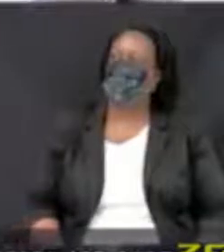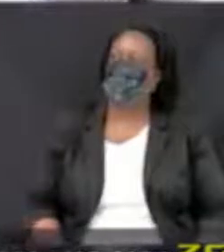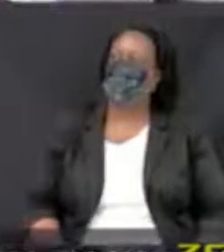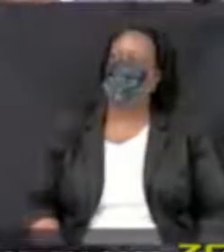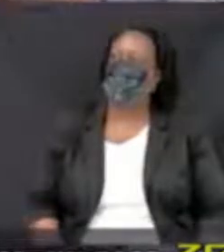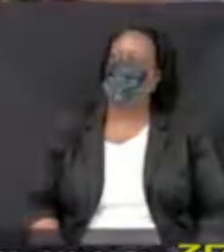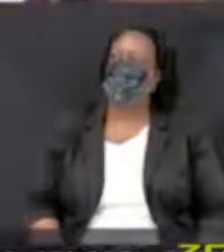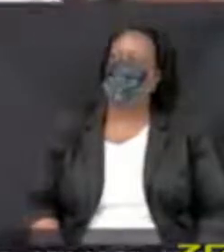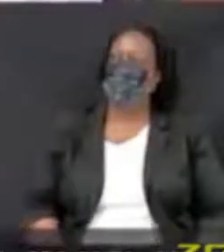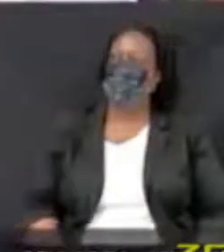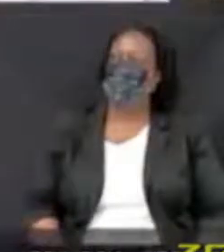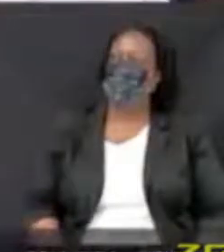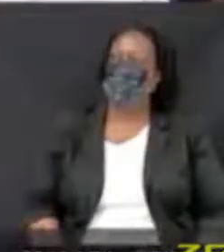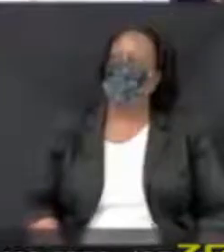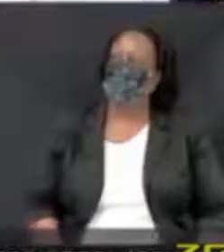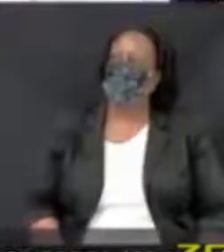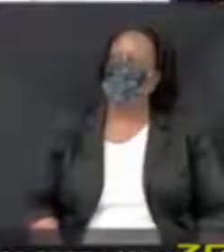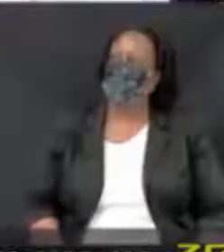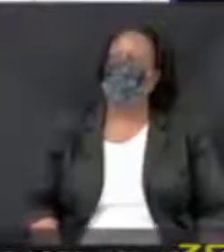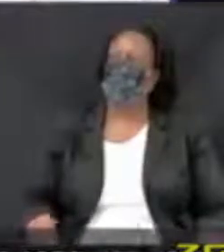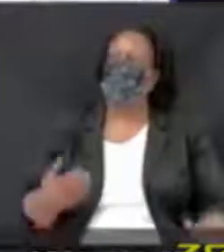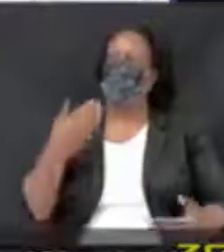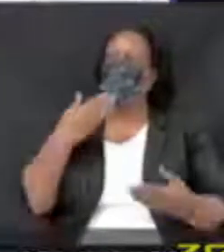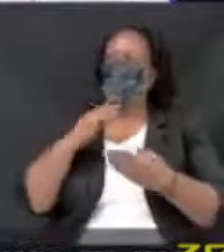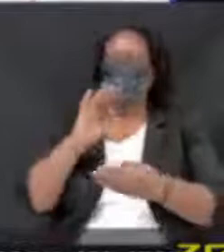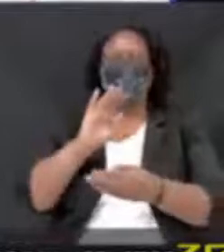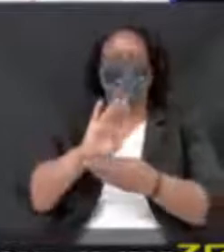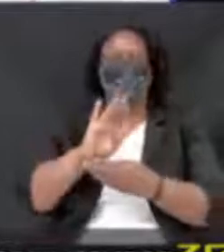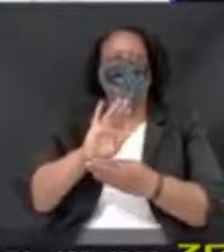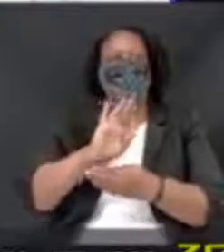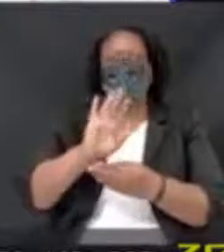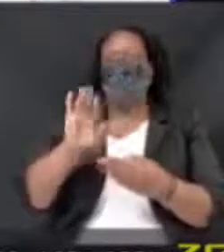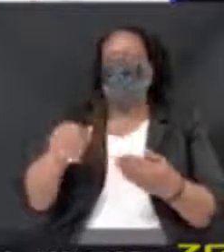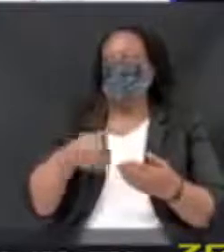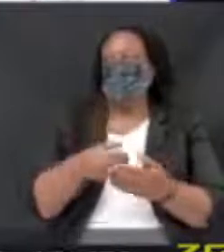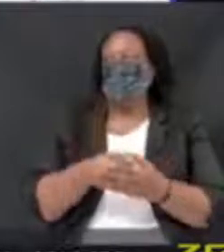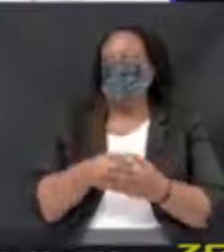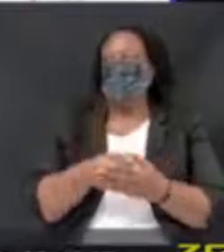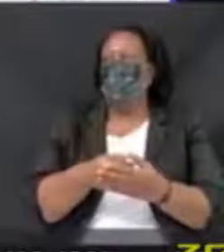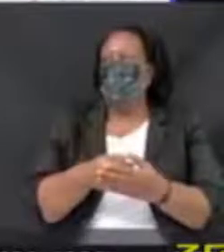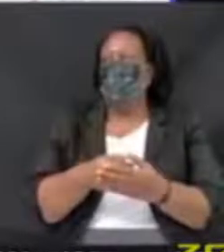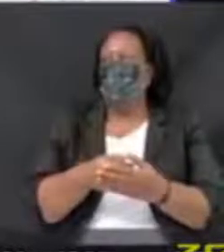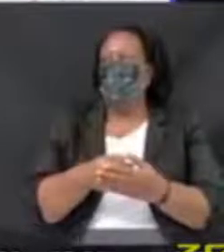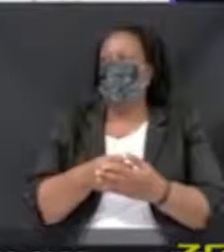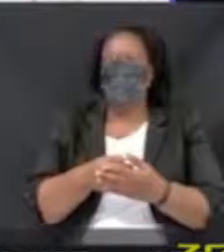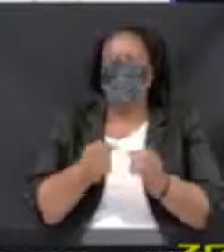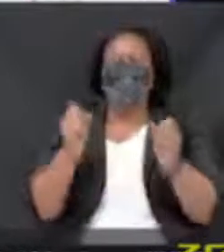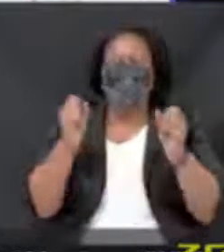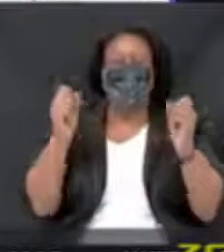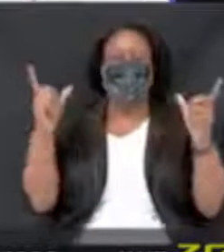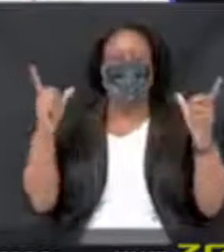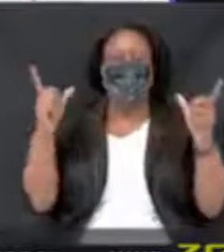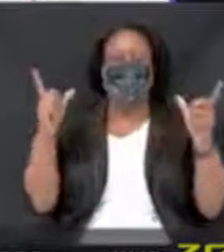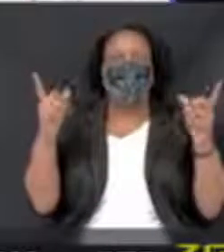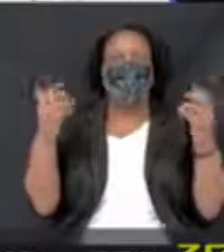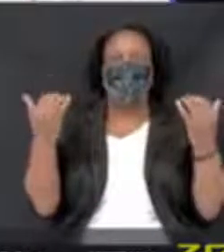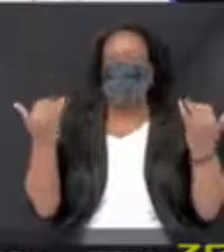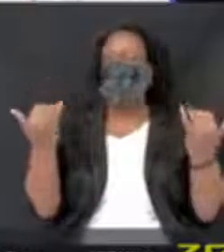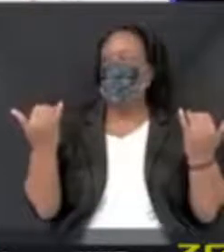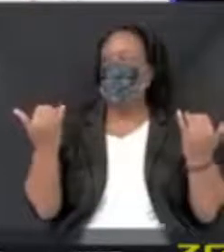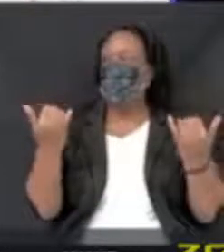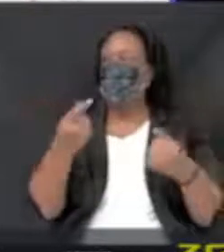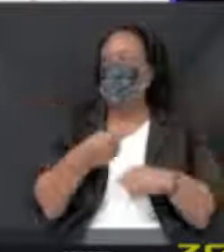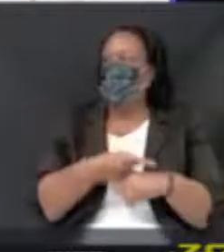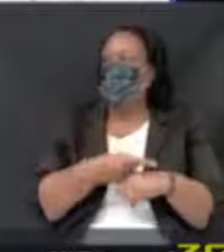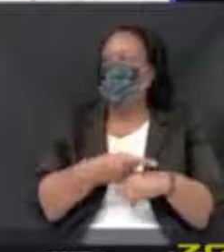Okay. Good afternoon or good evening, everyone. This is a surprise to me. At one point today, the Attorney